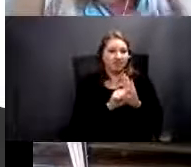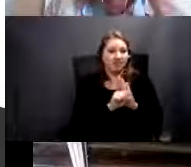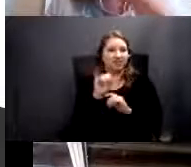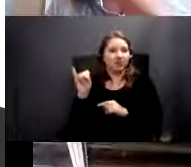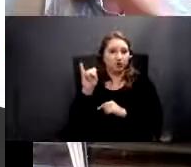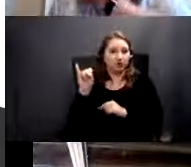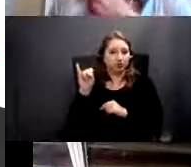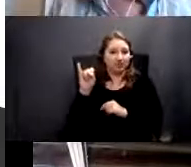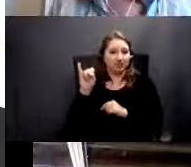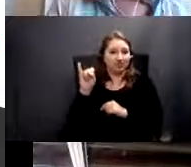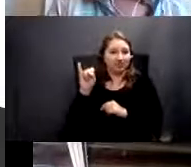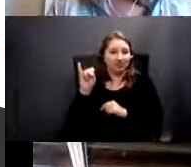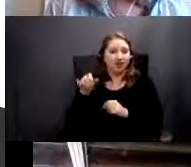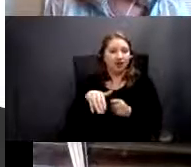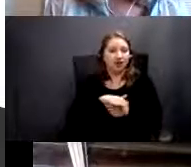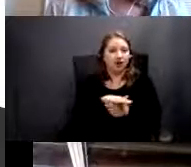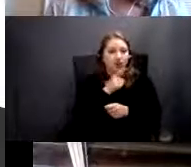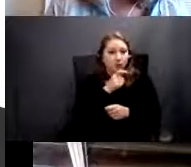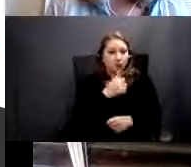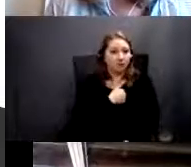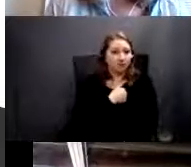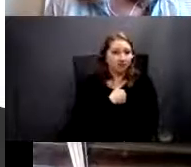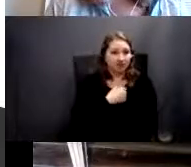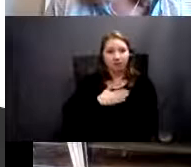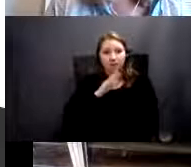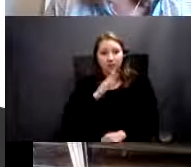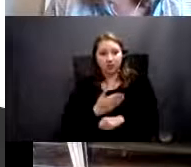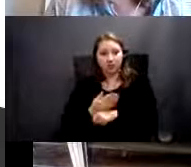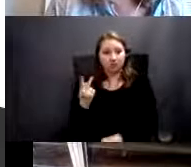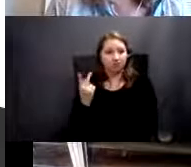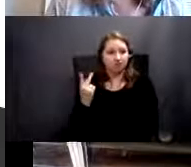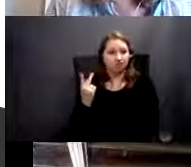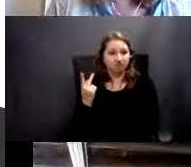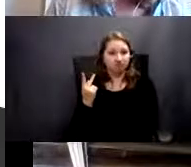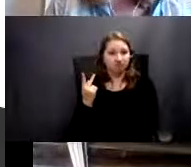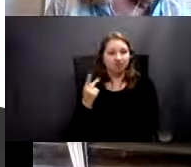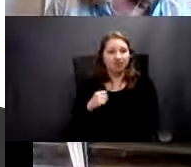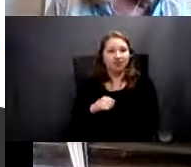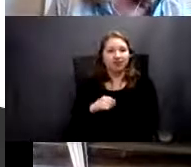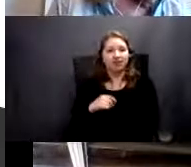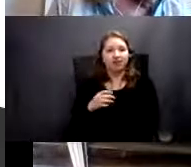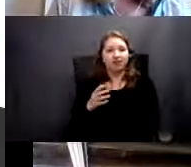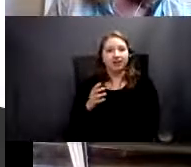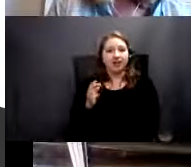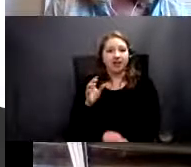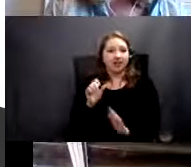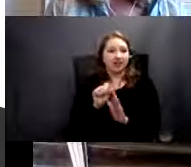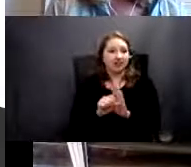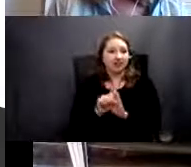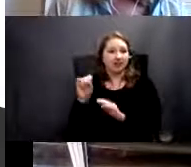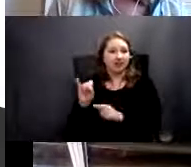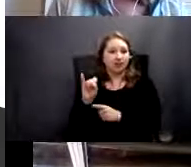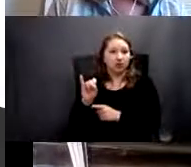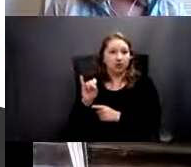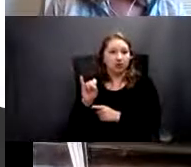and it covers myself and my daughter. and it is